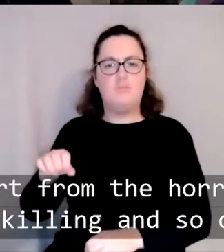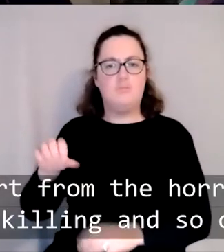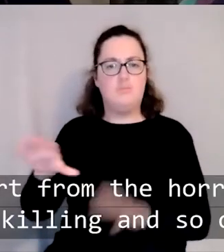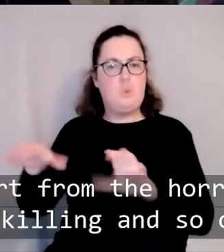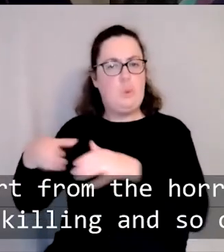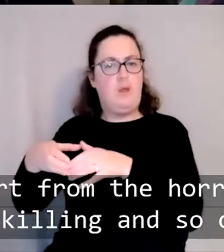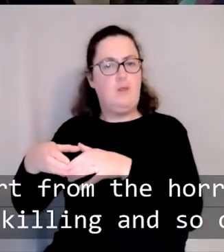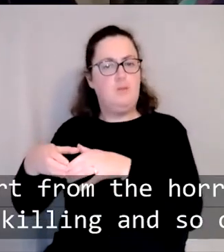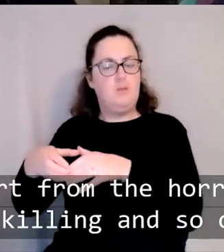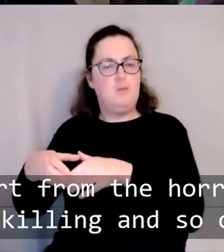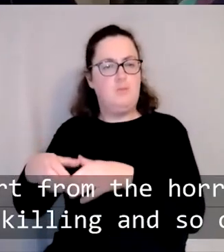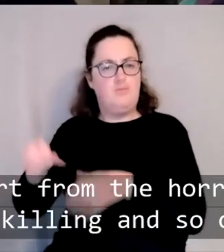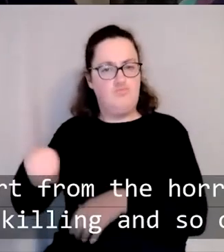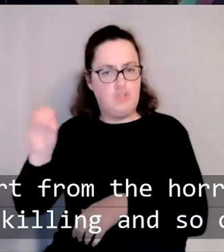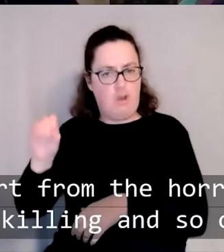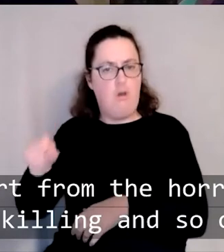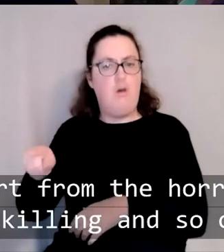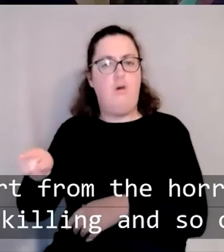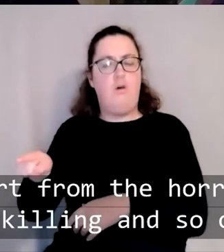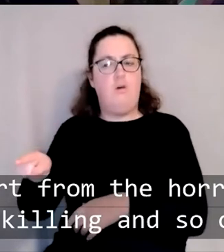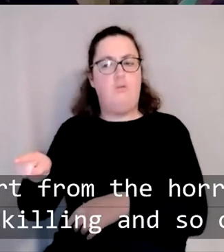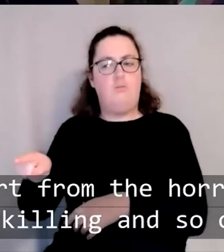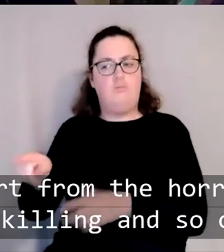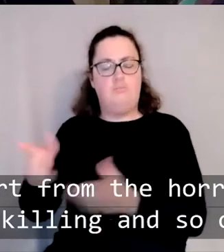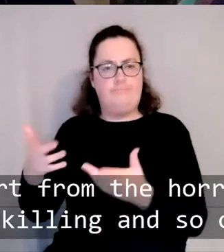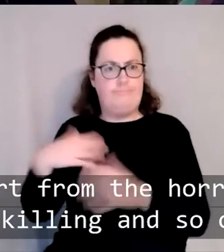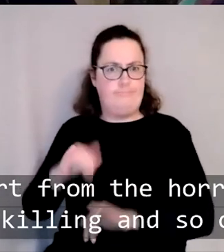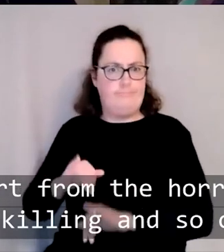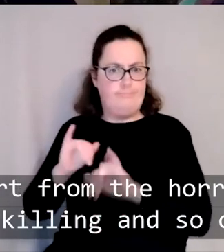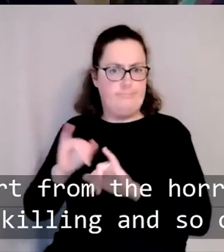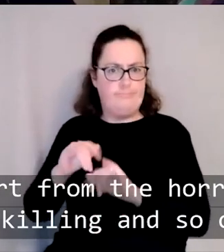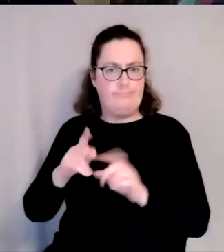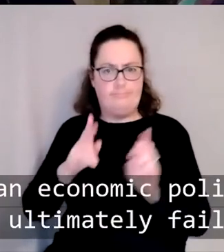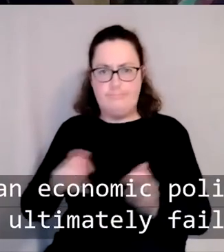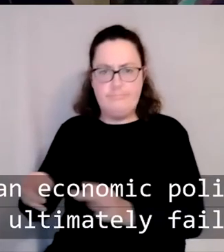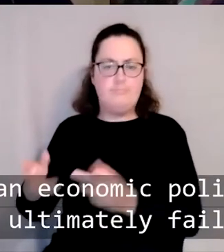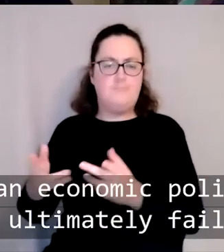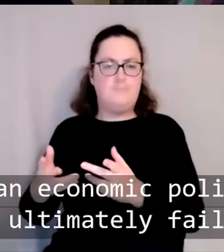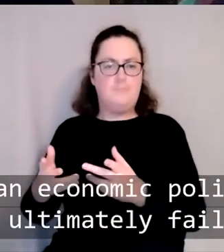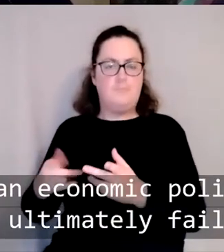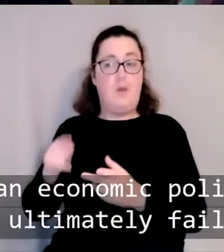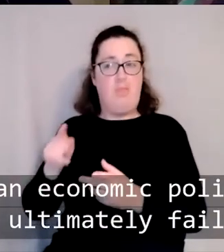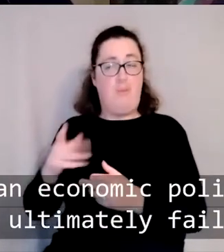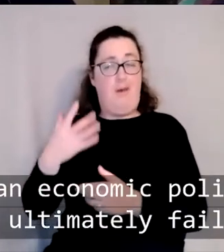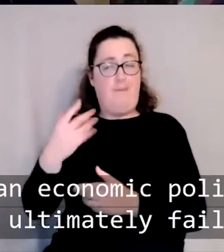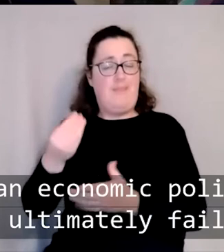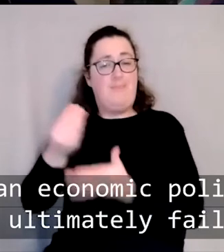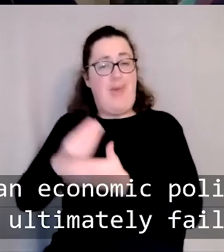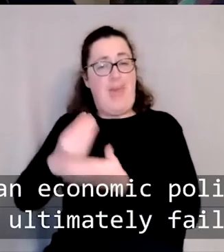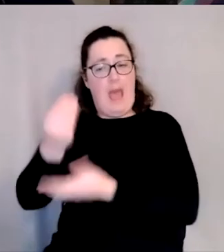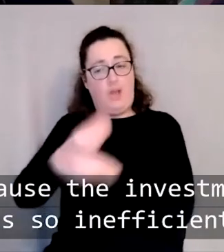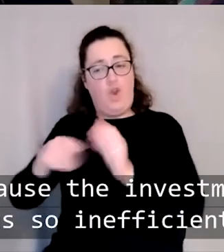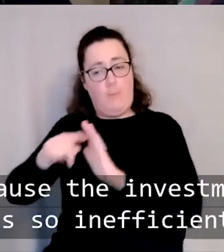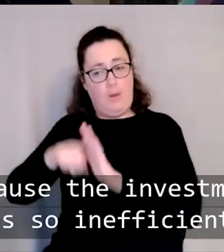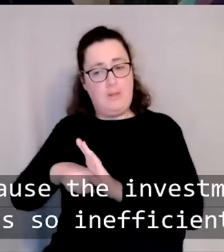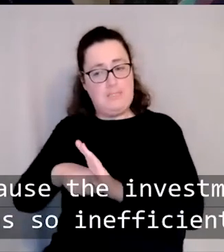quite apart from the horrors of the killing and so on, as an economic policy, it ultimately